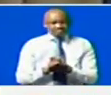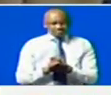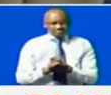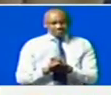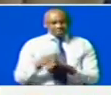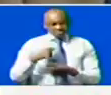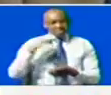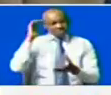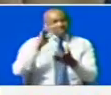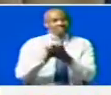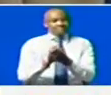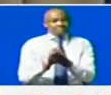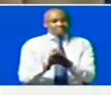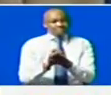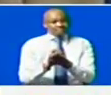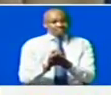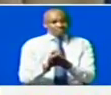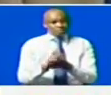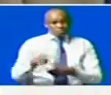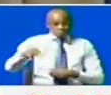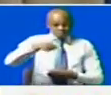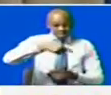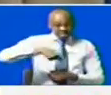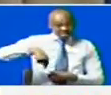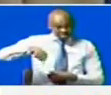I believe that we